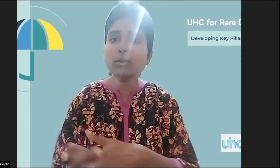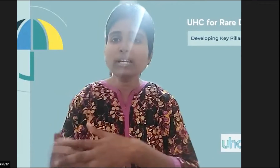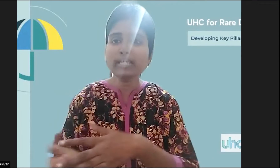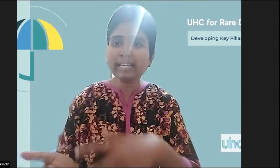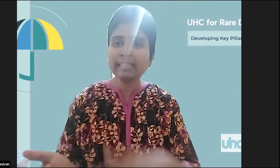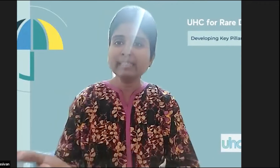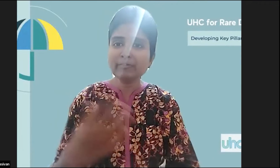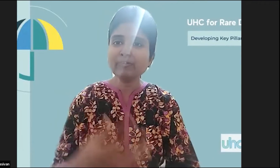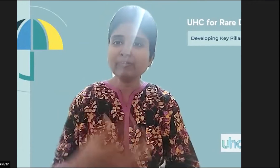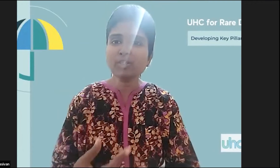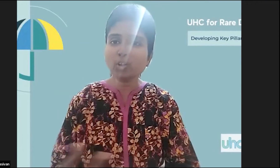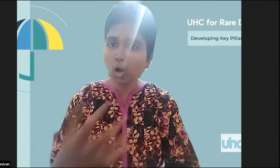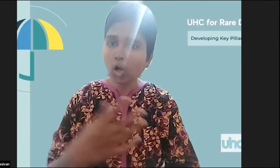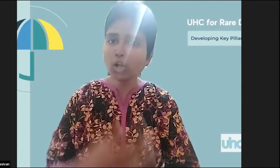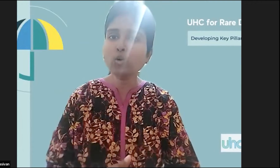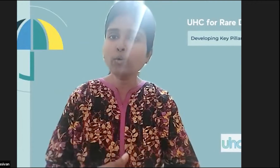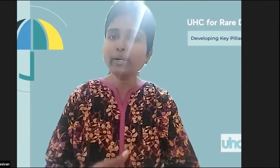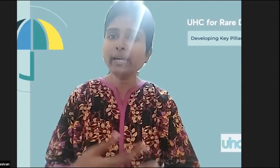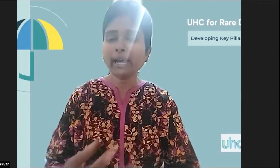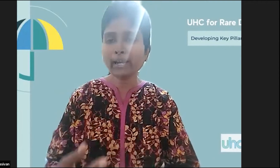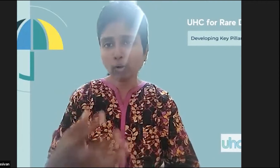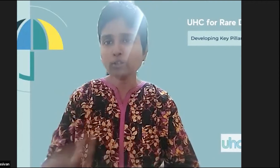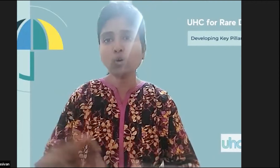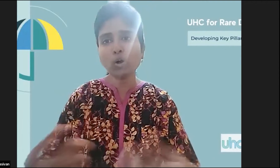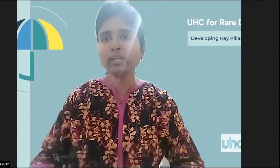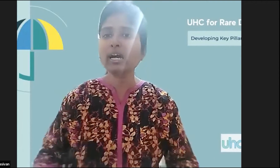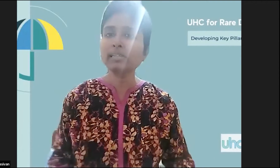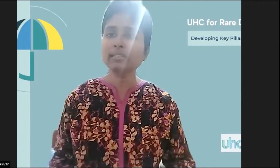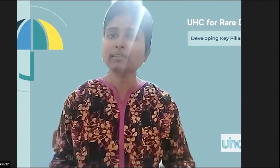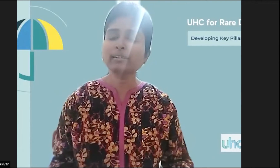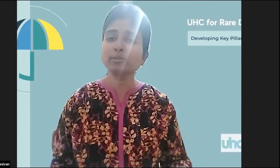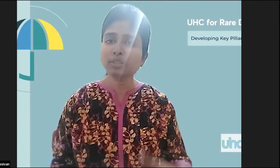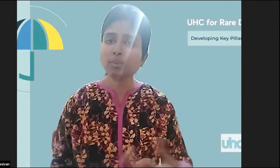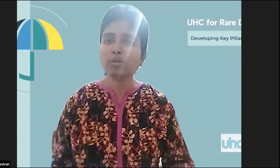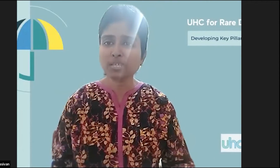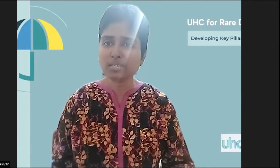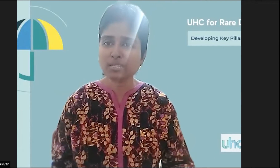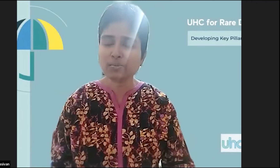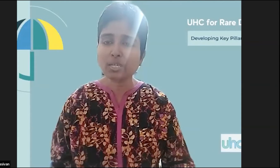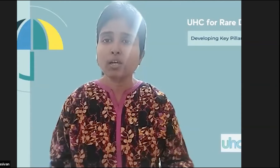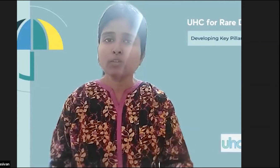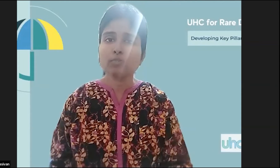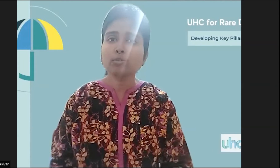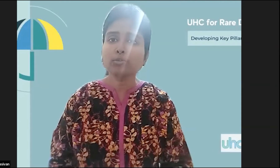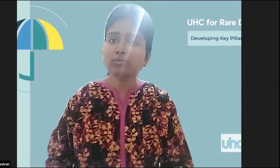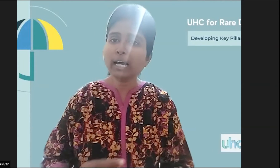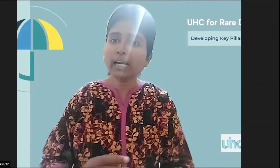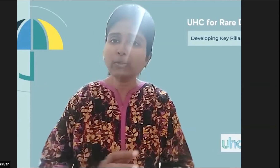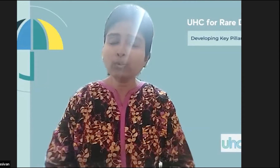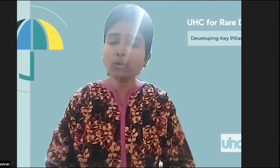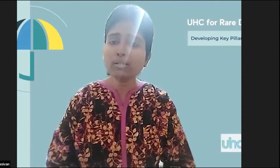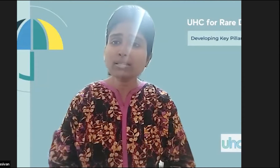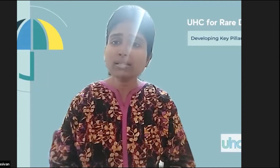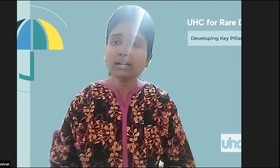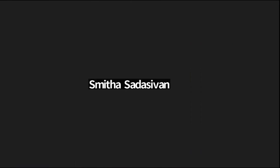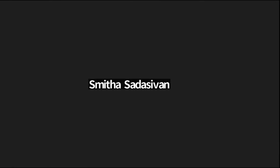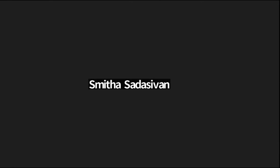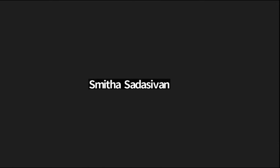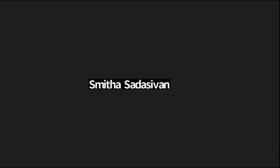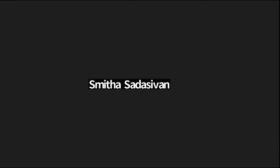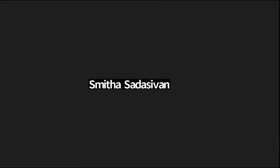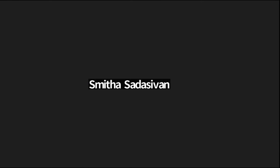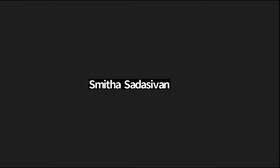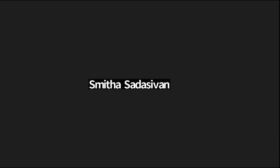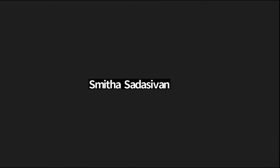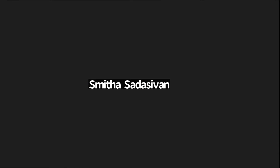also get the information on COVID and also on other, support systems. So that was